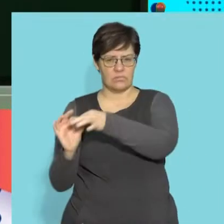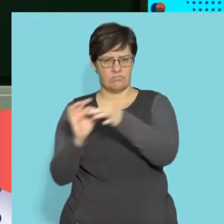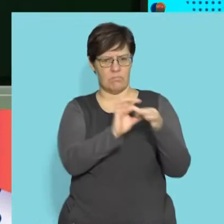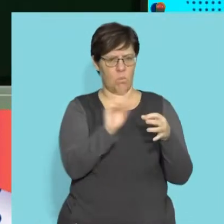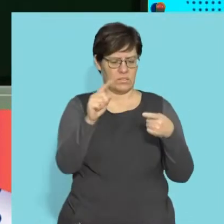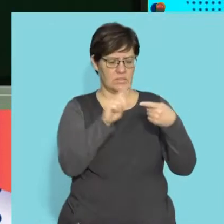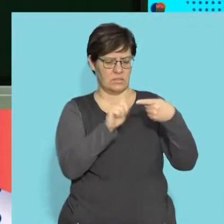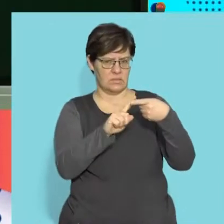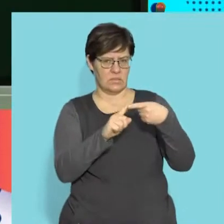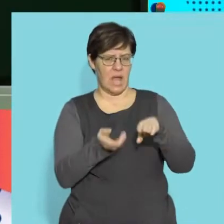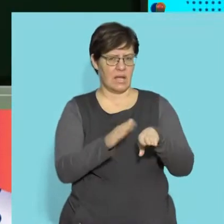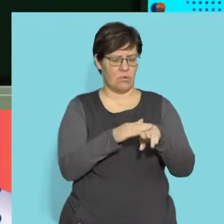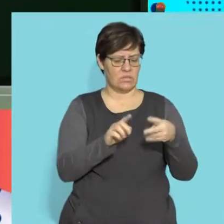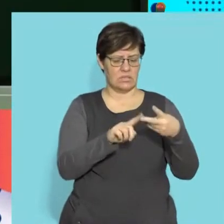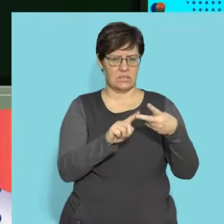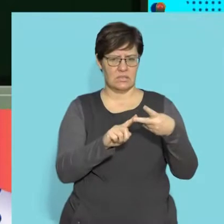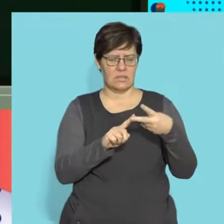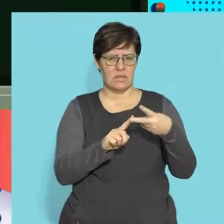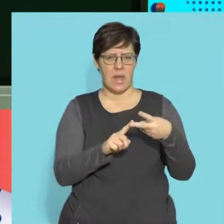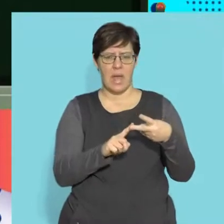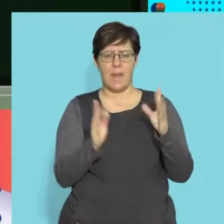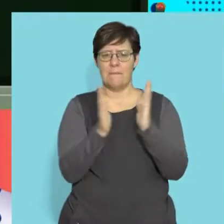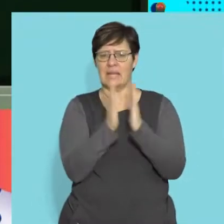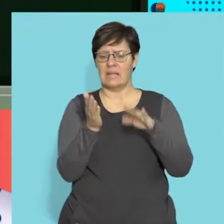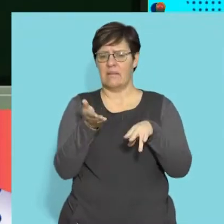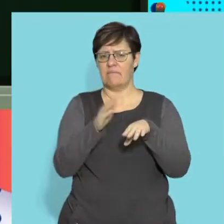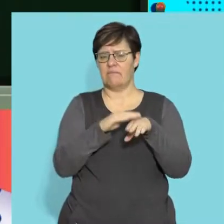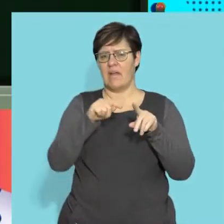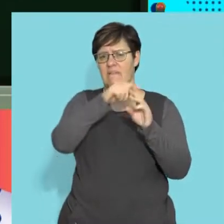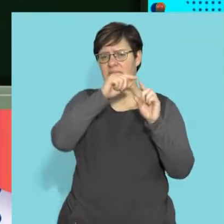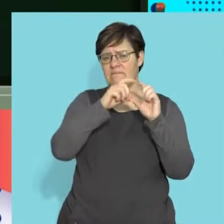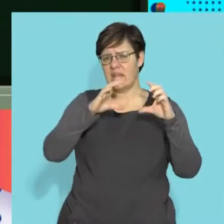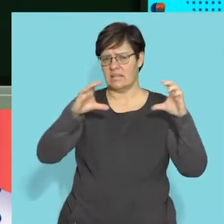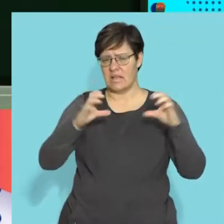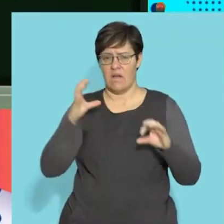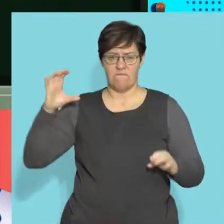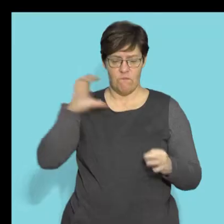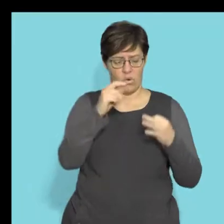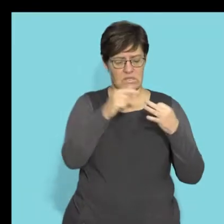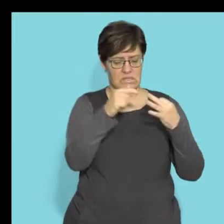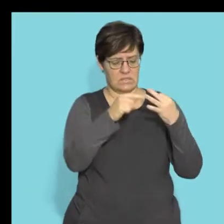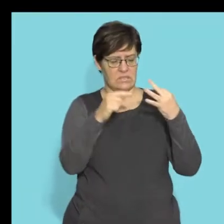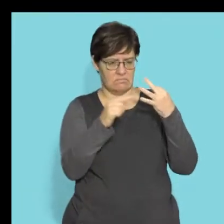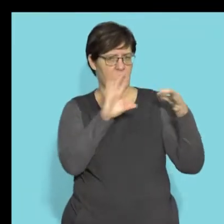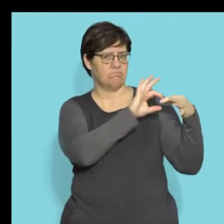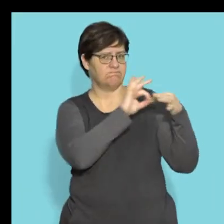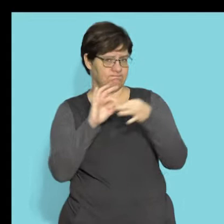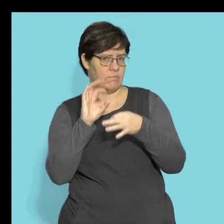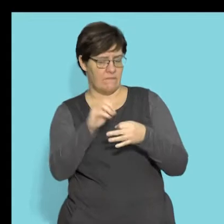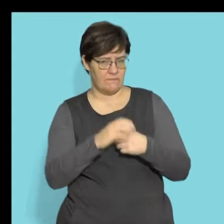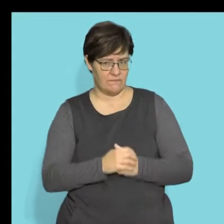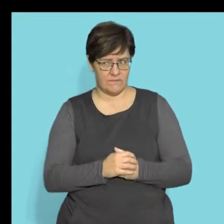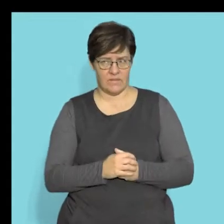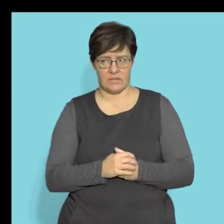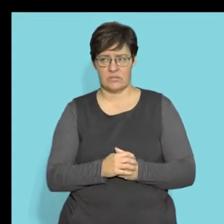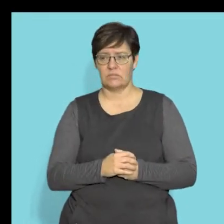between current, the magnetic field, and a force. So let's just make sure we've got those things sorted out.